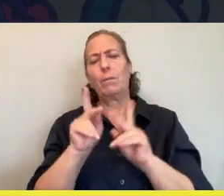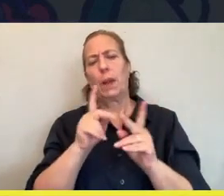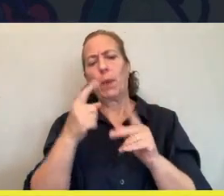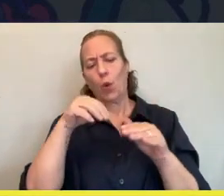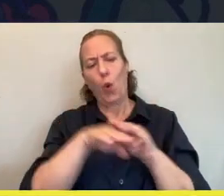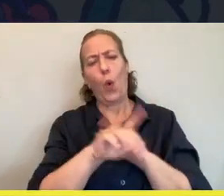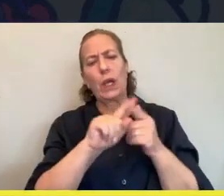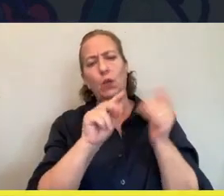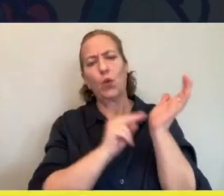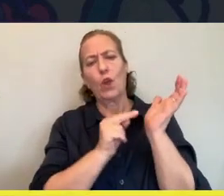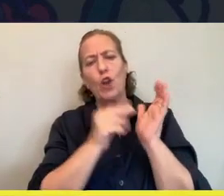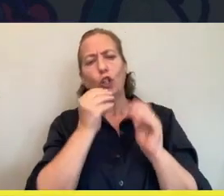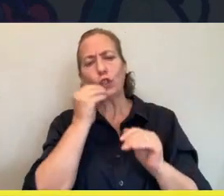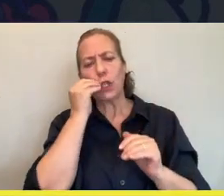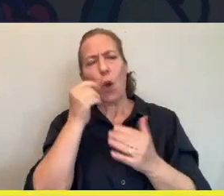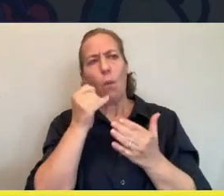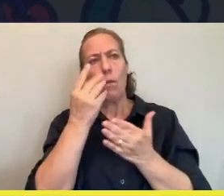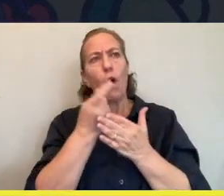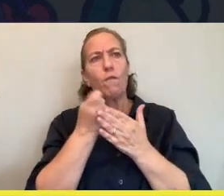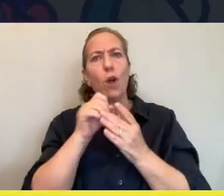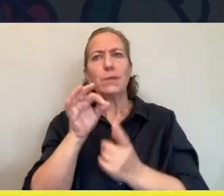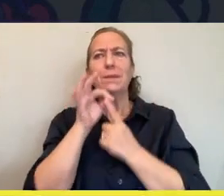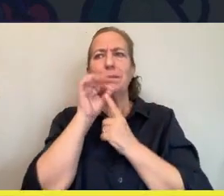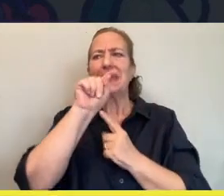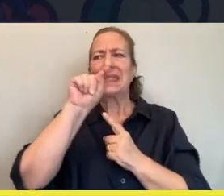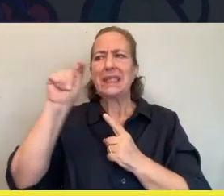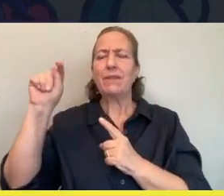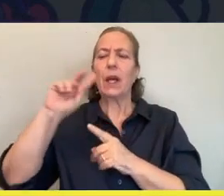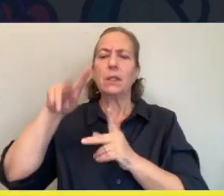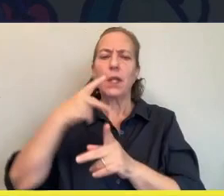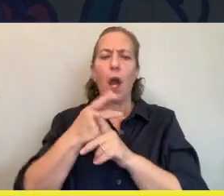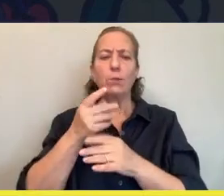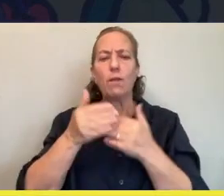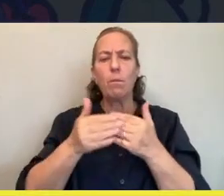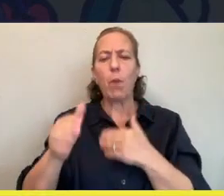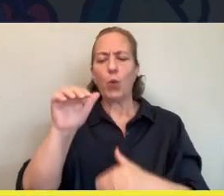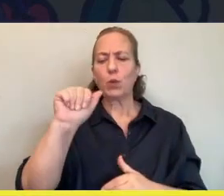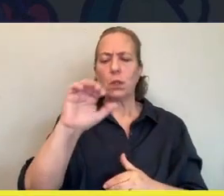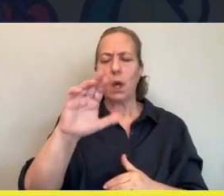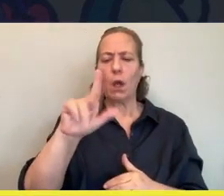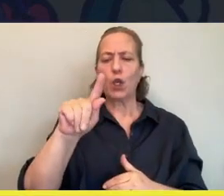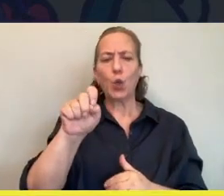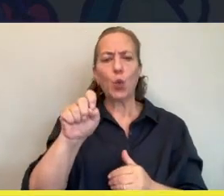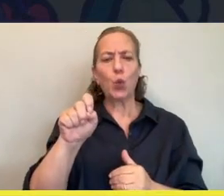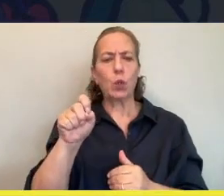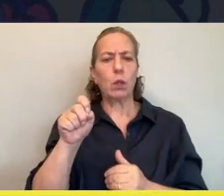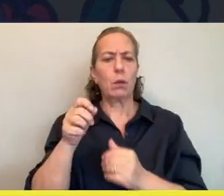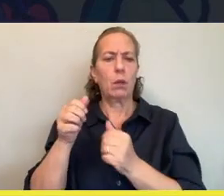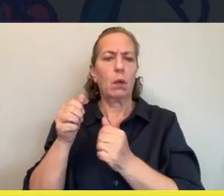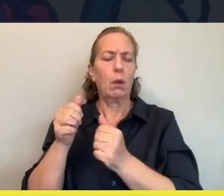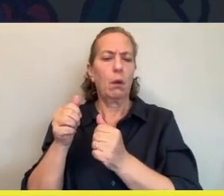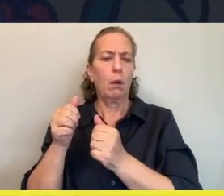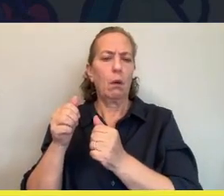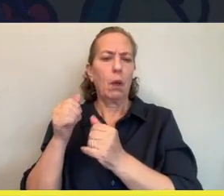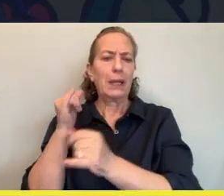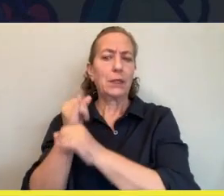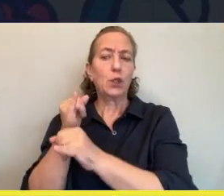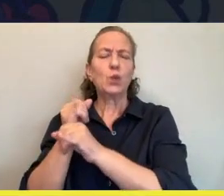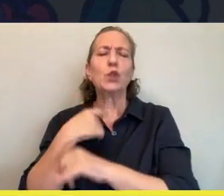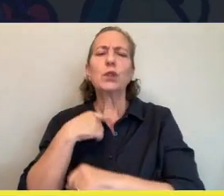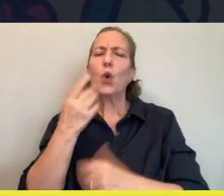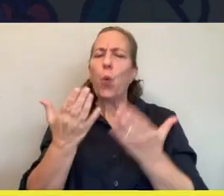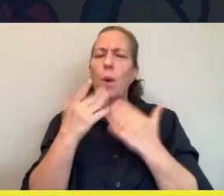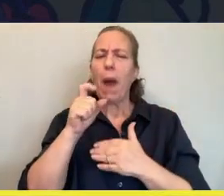home from certain kinds of post-acute placements. So we may want to reconsider that. Next bullet.